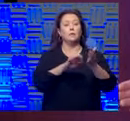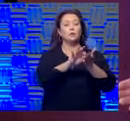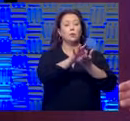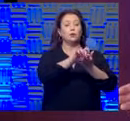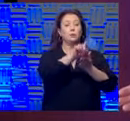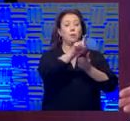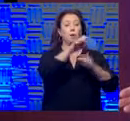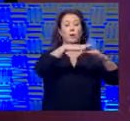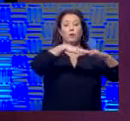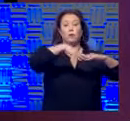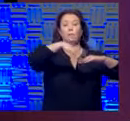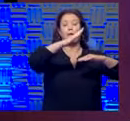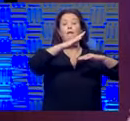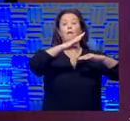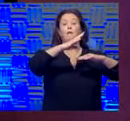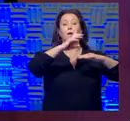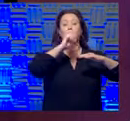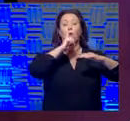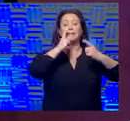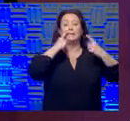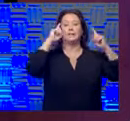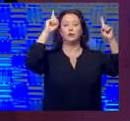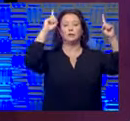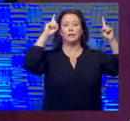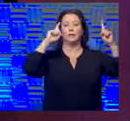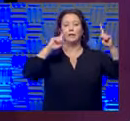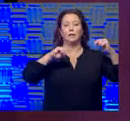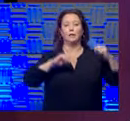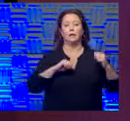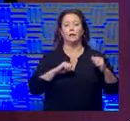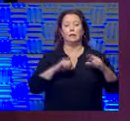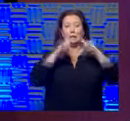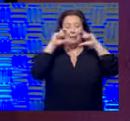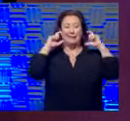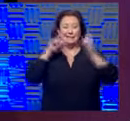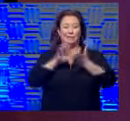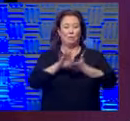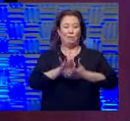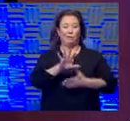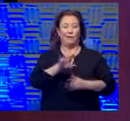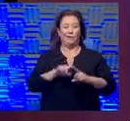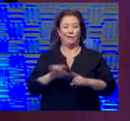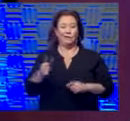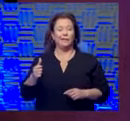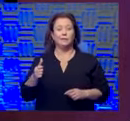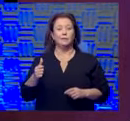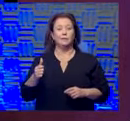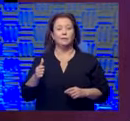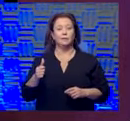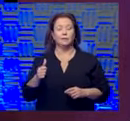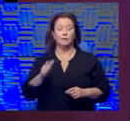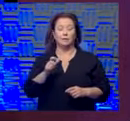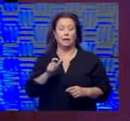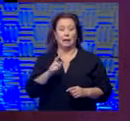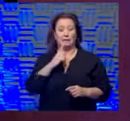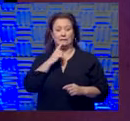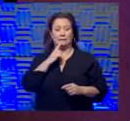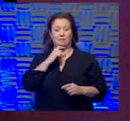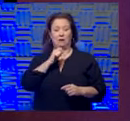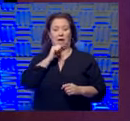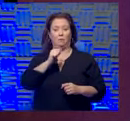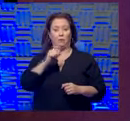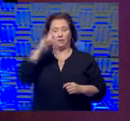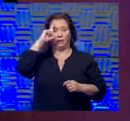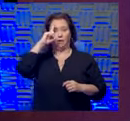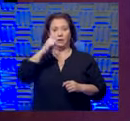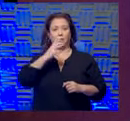or greater in terms of its efficiency, and this was 5 to 10. So I mean, I've not jokingly said I wouldn't even think it would